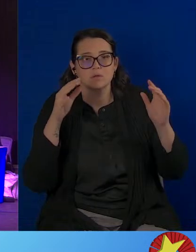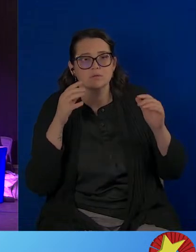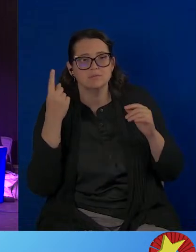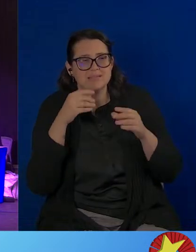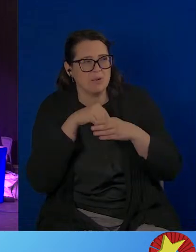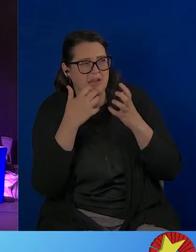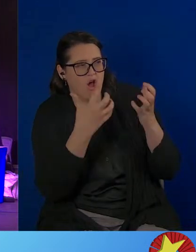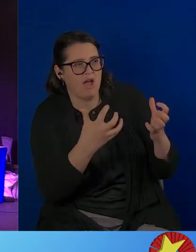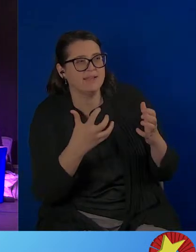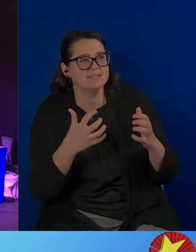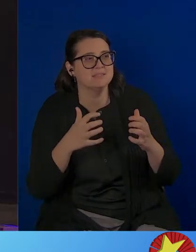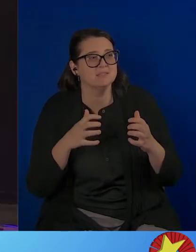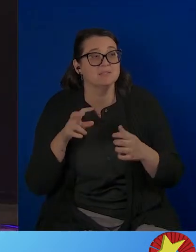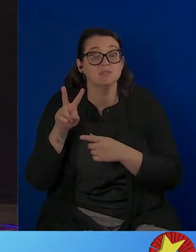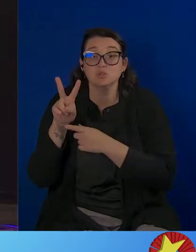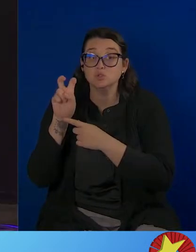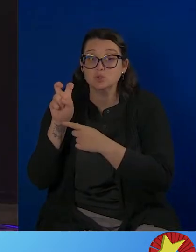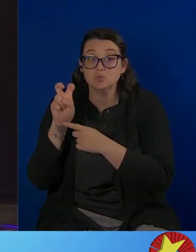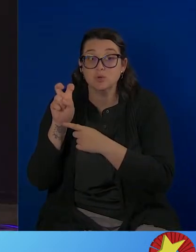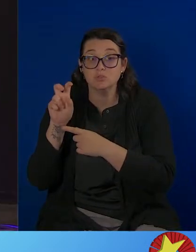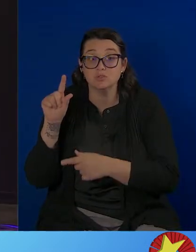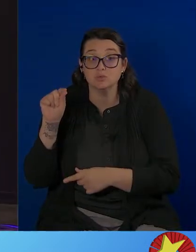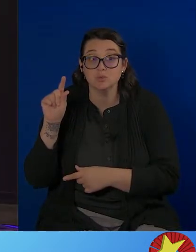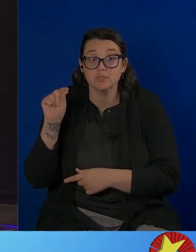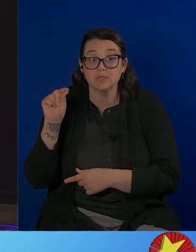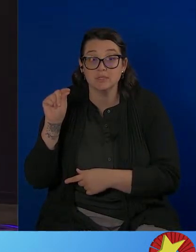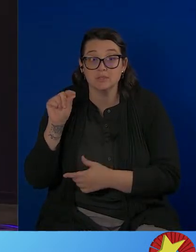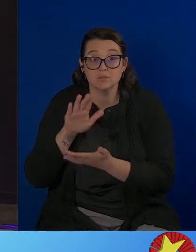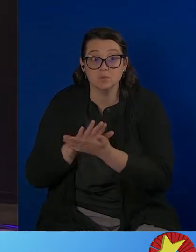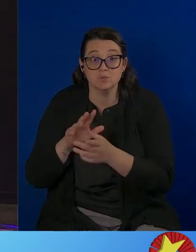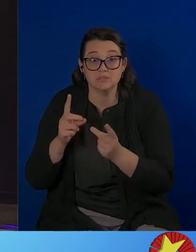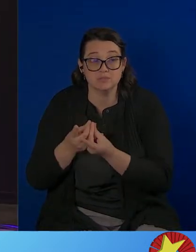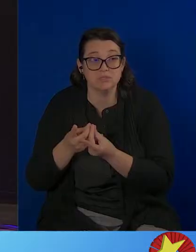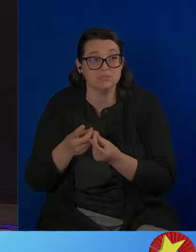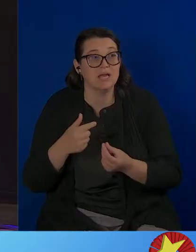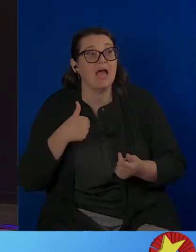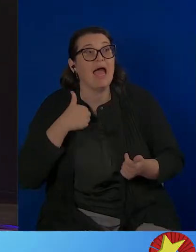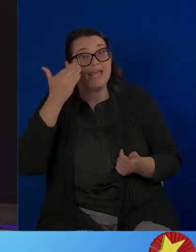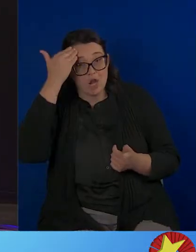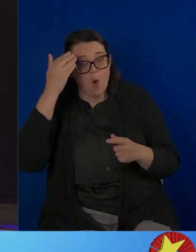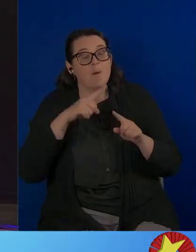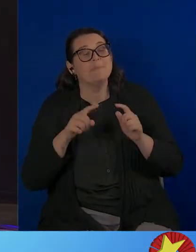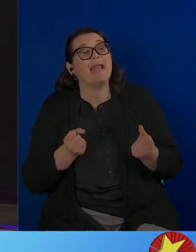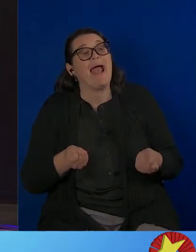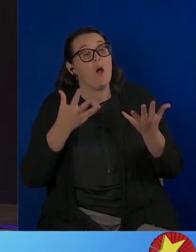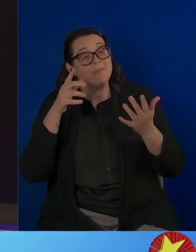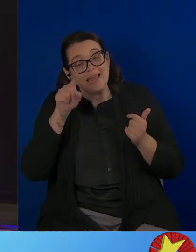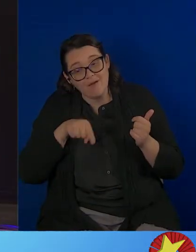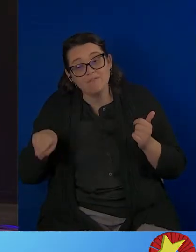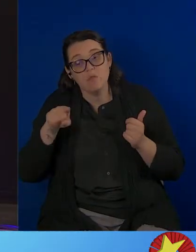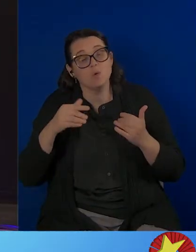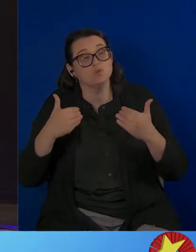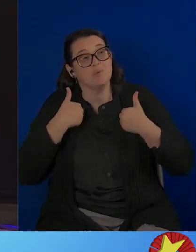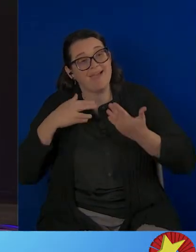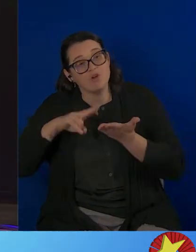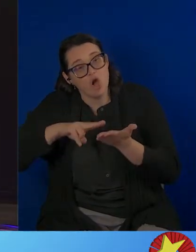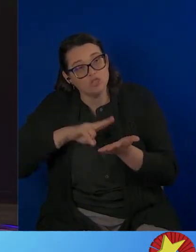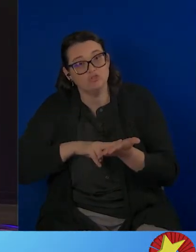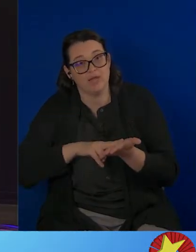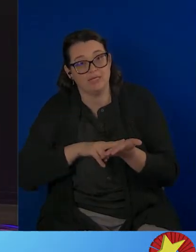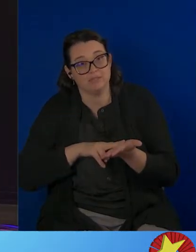school districts are registered? 220? Well, I know there's 236 school districts. How many of those districts do we have a contract